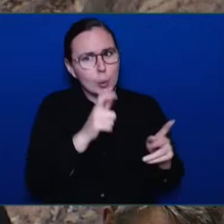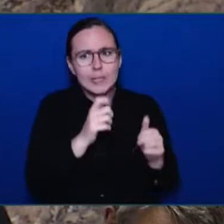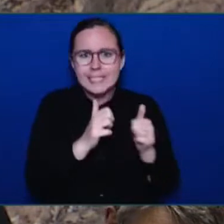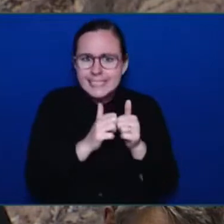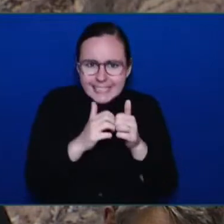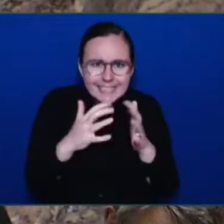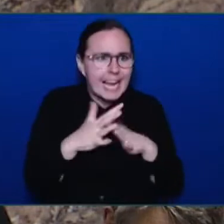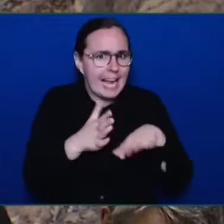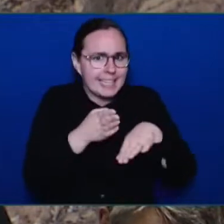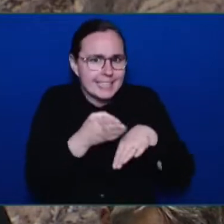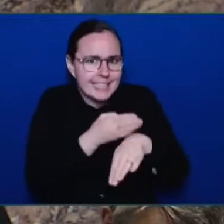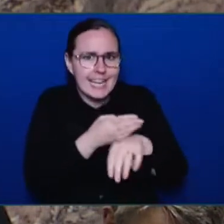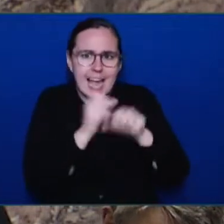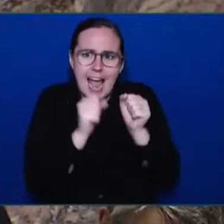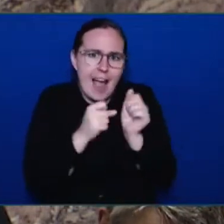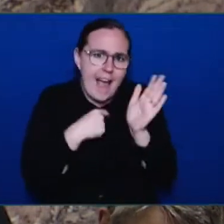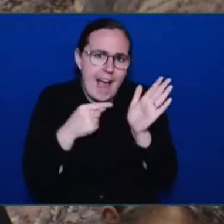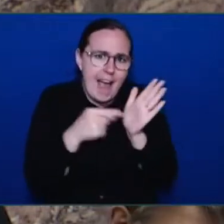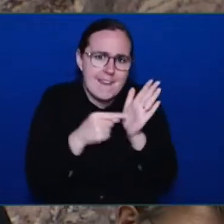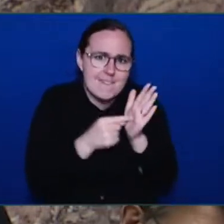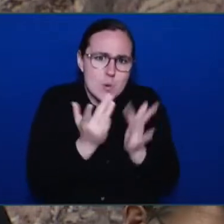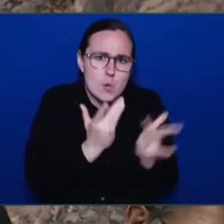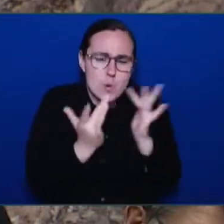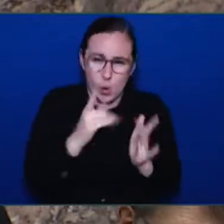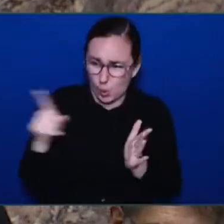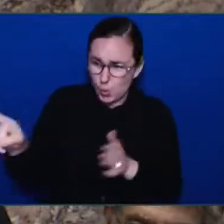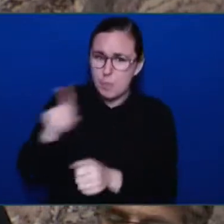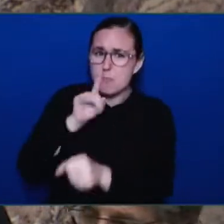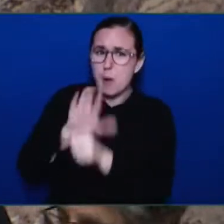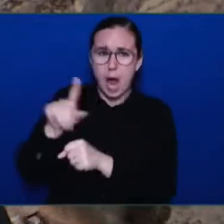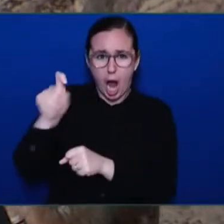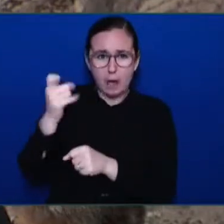and have failed on that promise. When will they finally deliver?